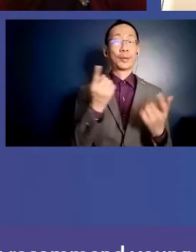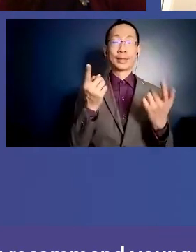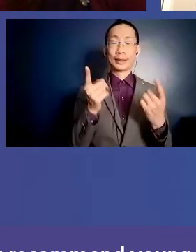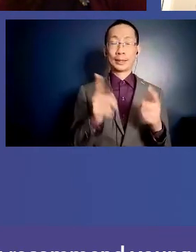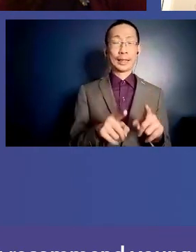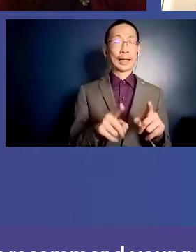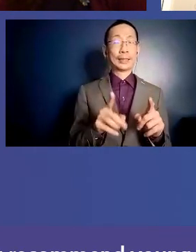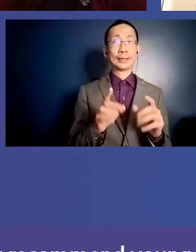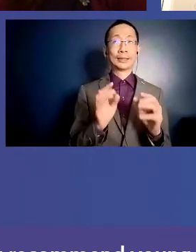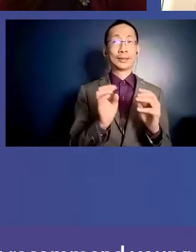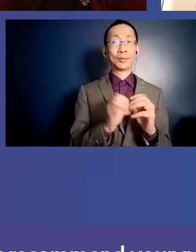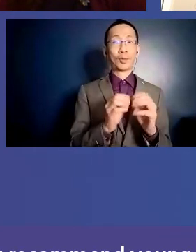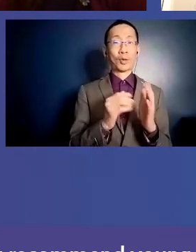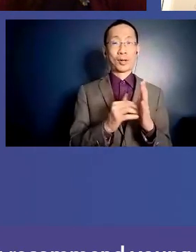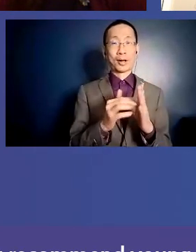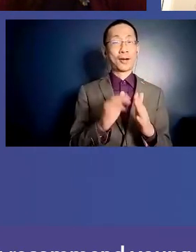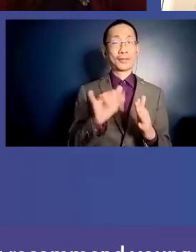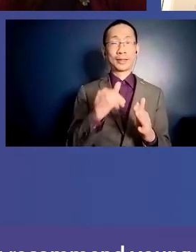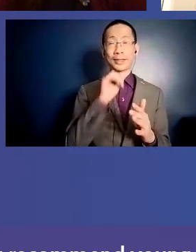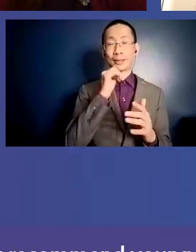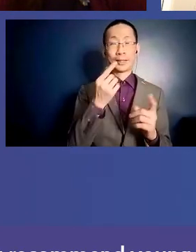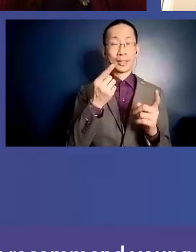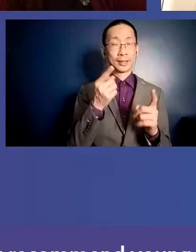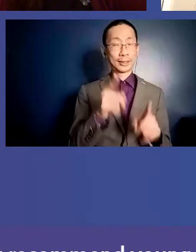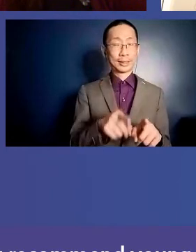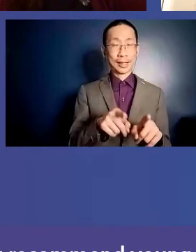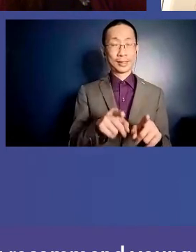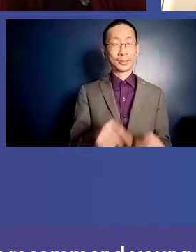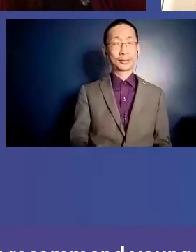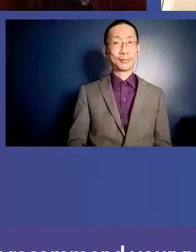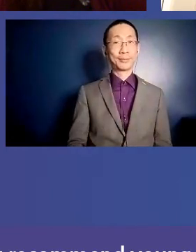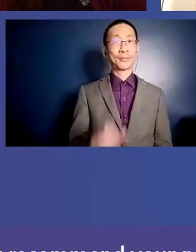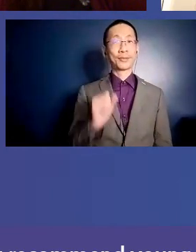more often not the case.